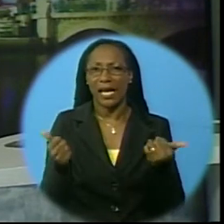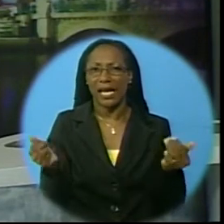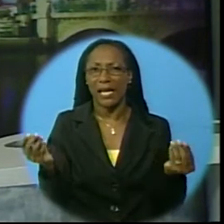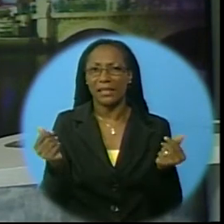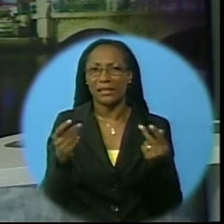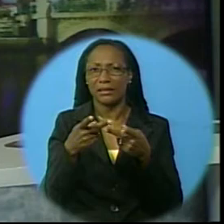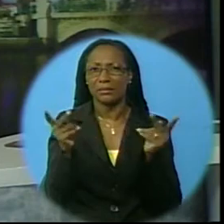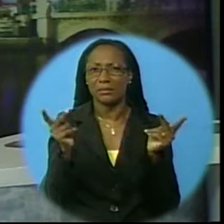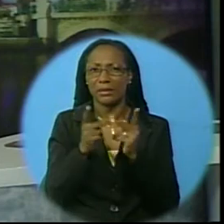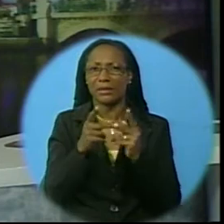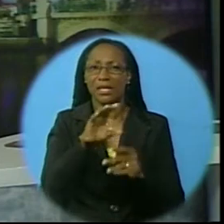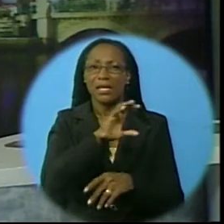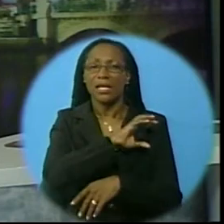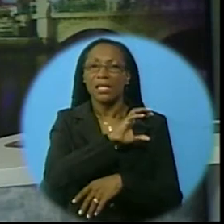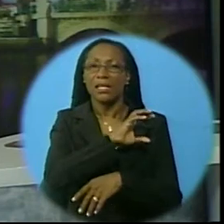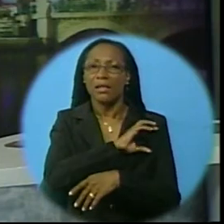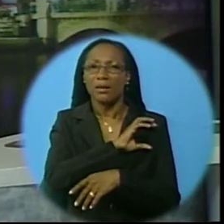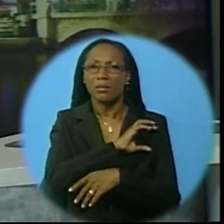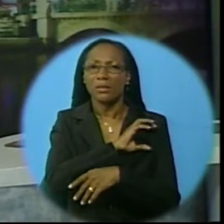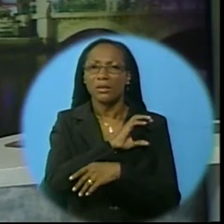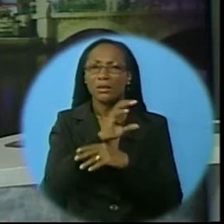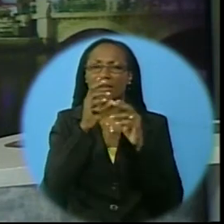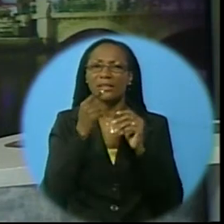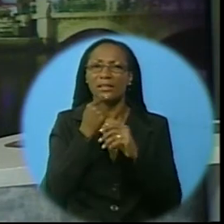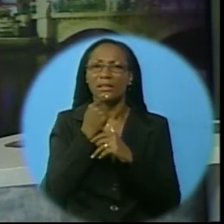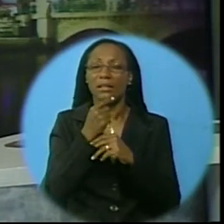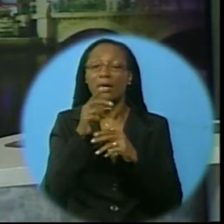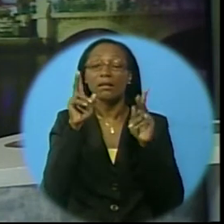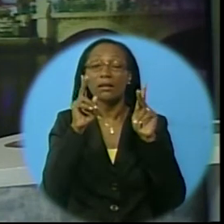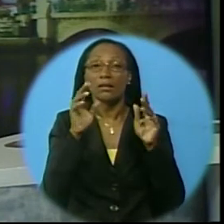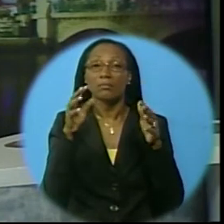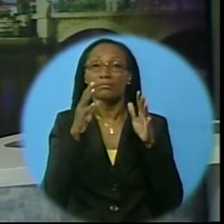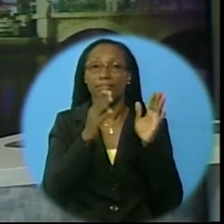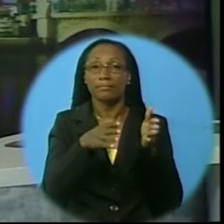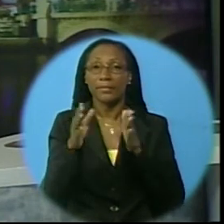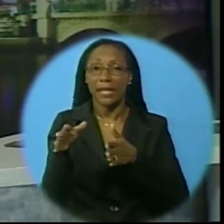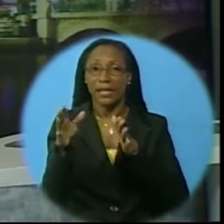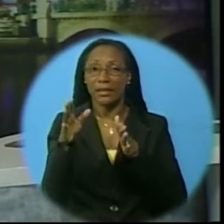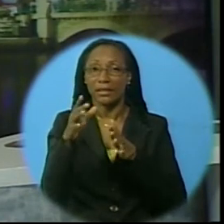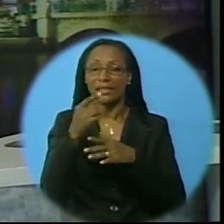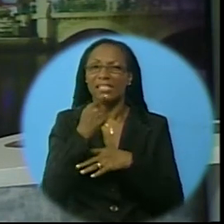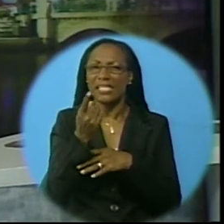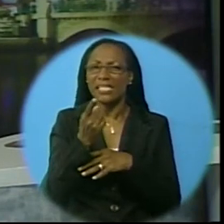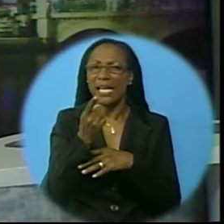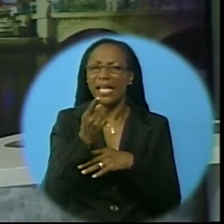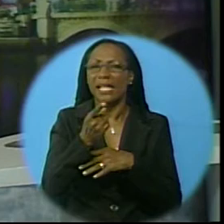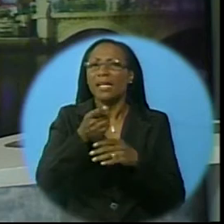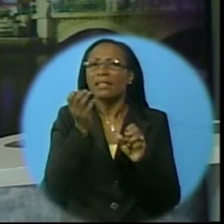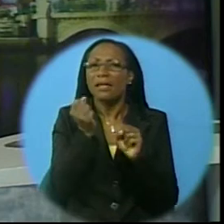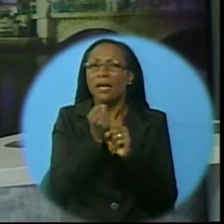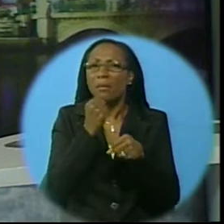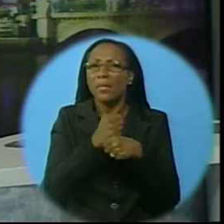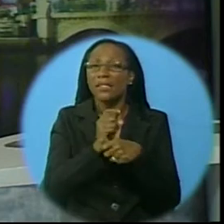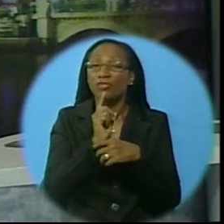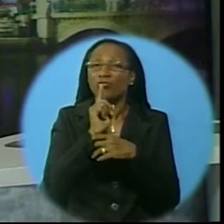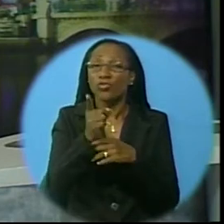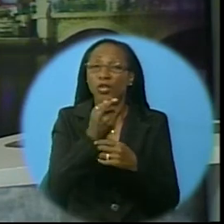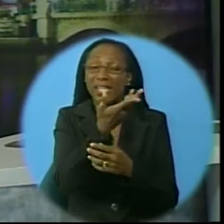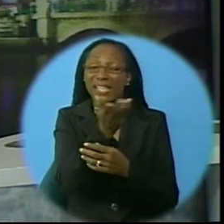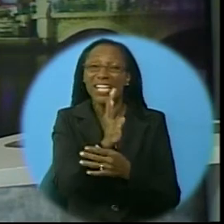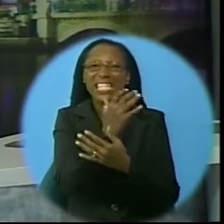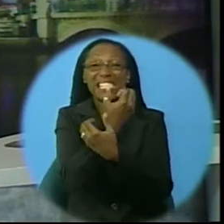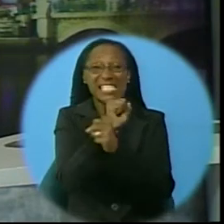committee also sought to reassure patrons and supporters that every precaution is being taken to ensure safety and to